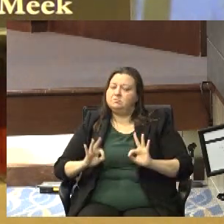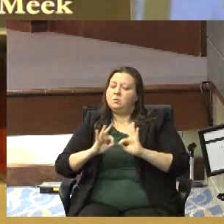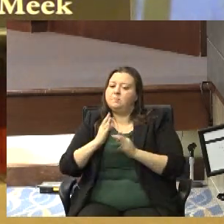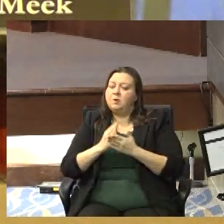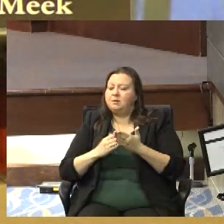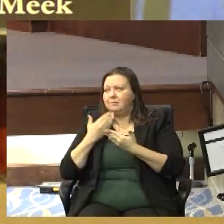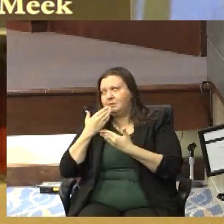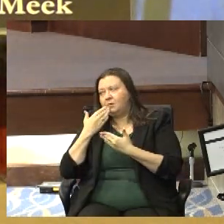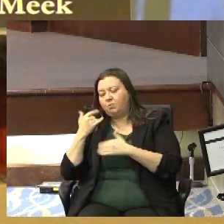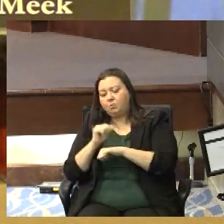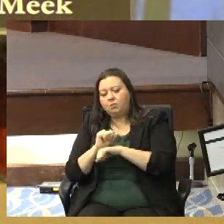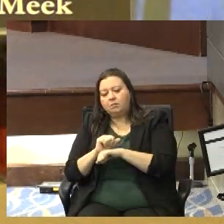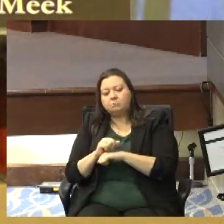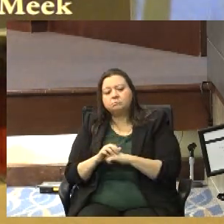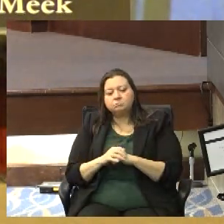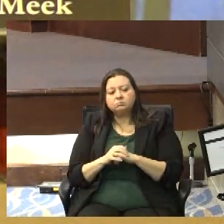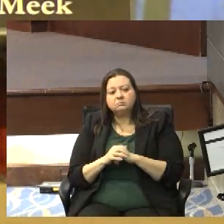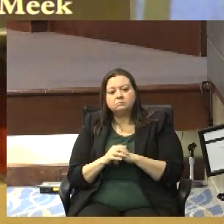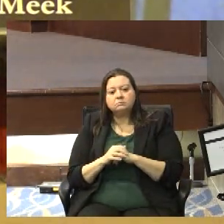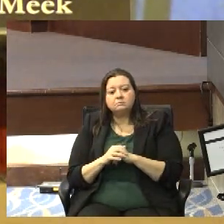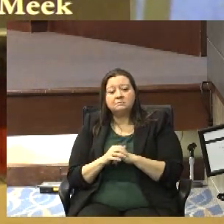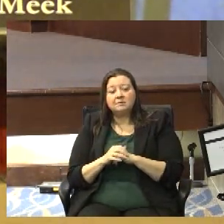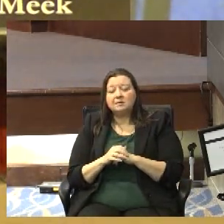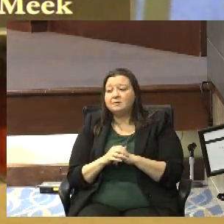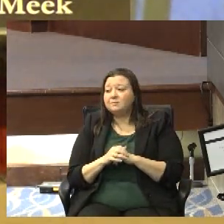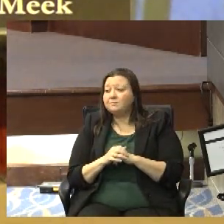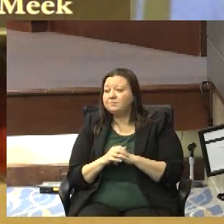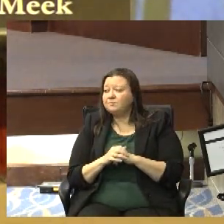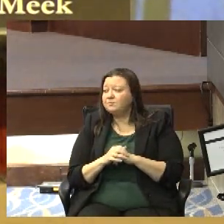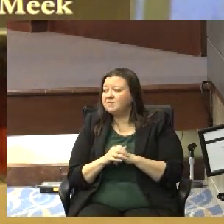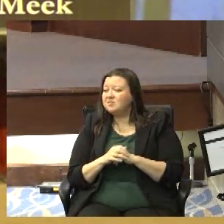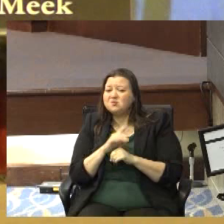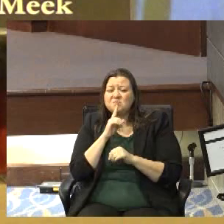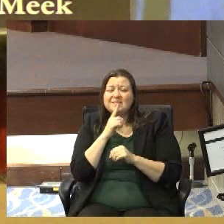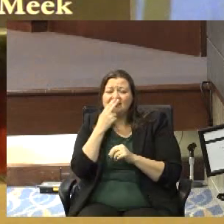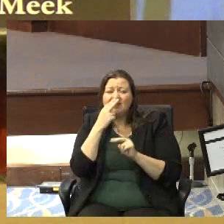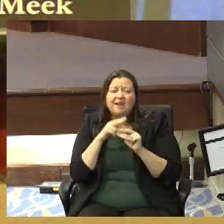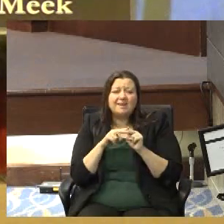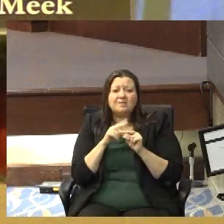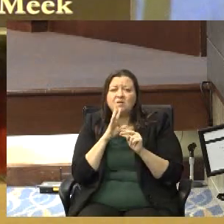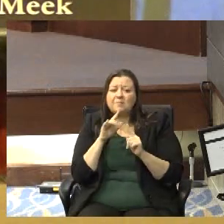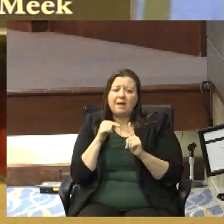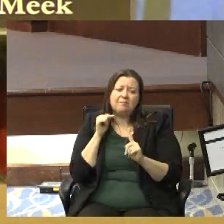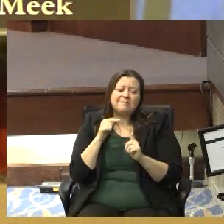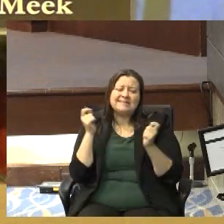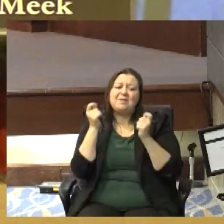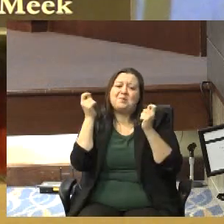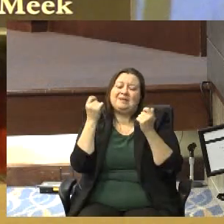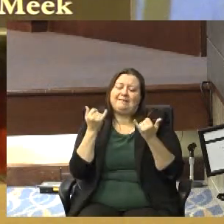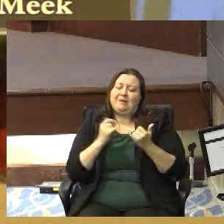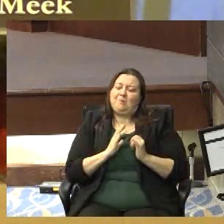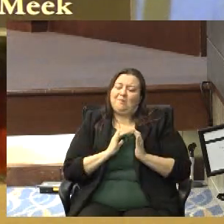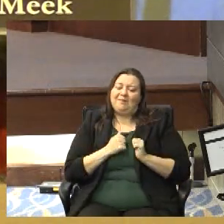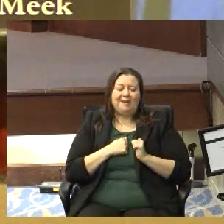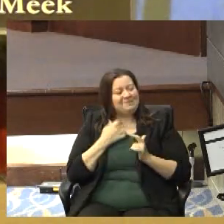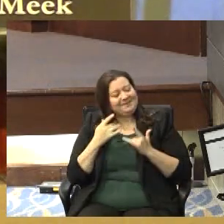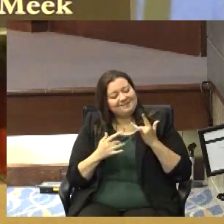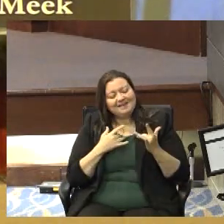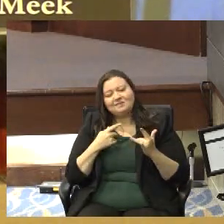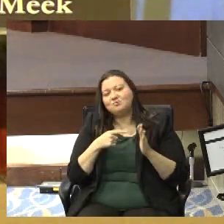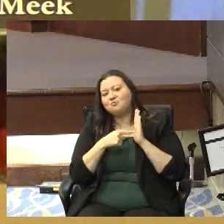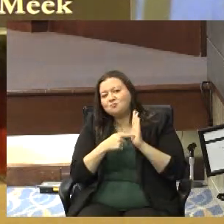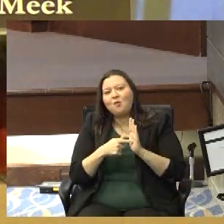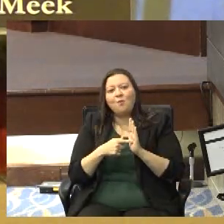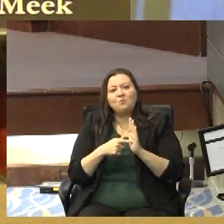and I appreciate all the work done on that. And then in terms of the fun that we're really here to talk about and celebrate today, man, this just shows